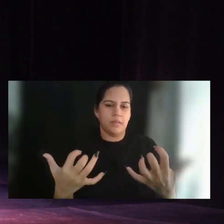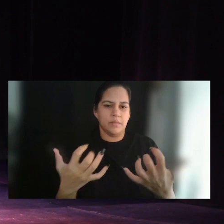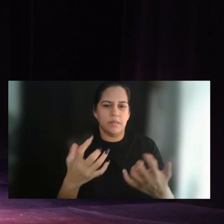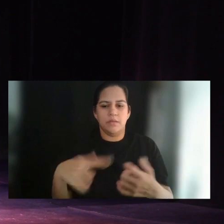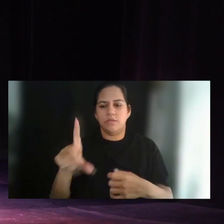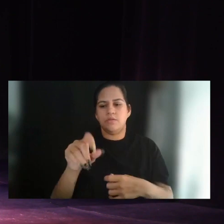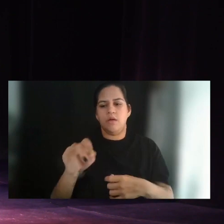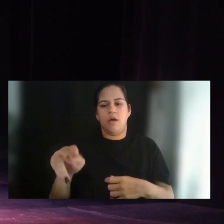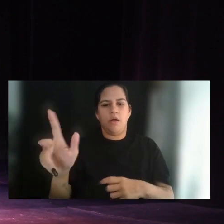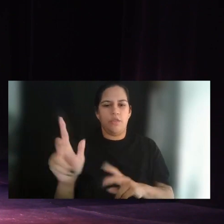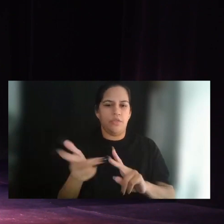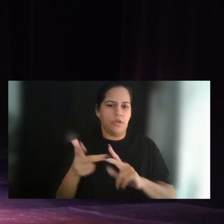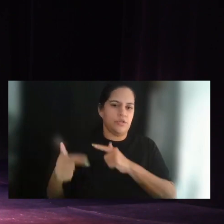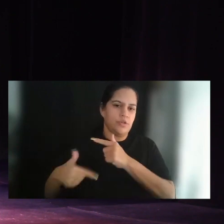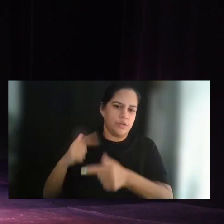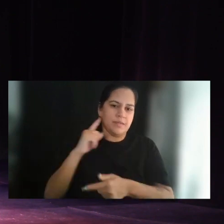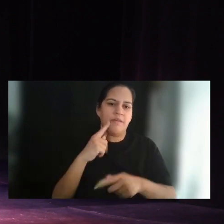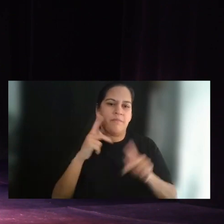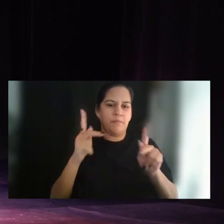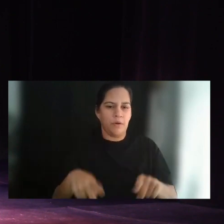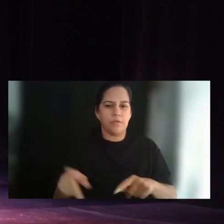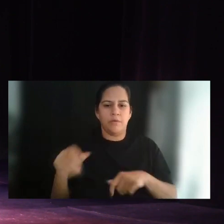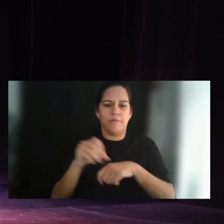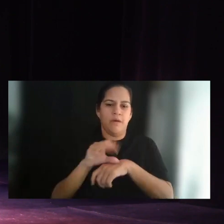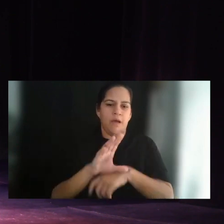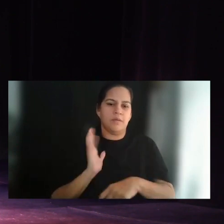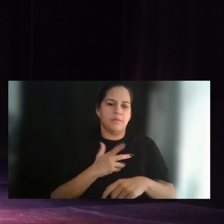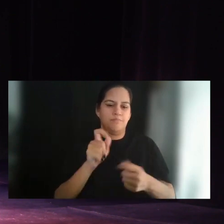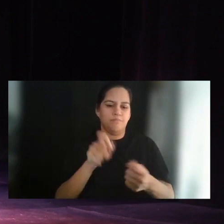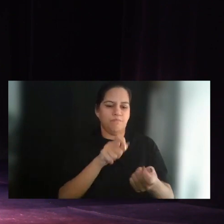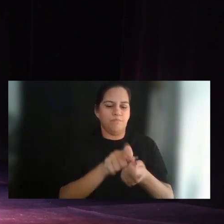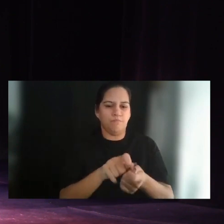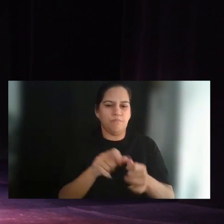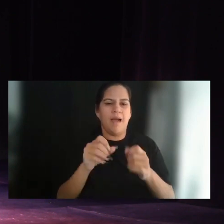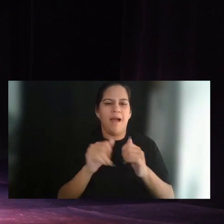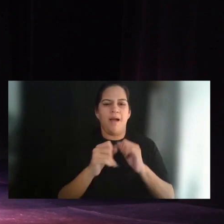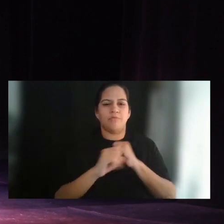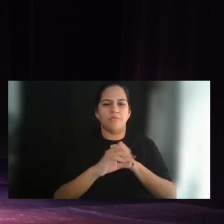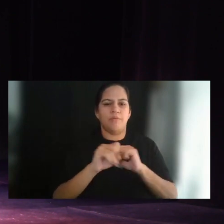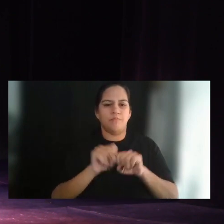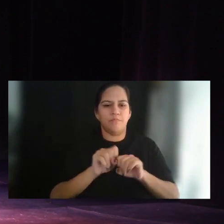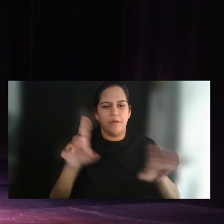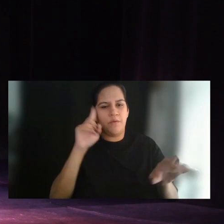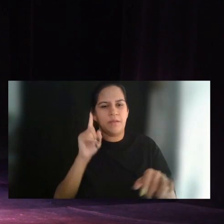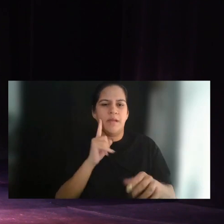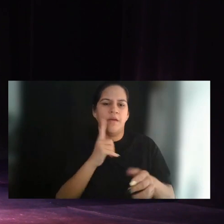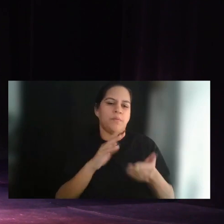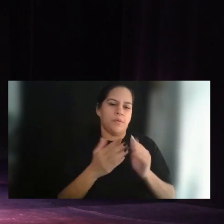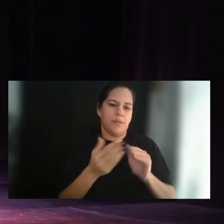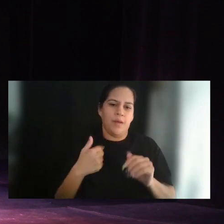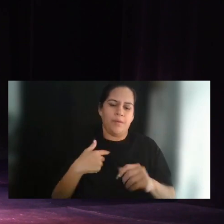deaf person, advised us on particular marketing strategies for the deaf community, and we spent a ton of time on grassroots